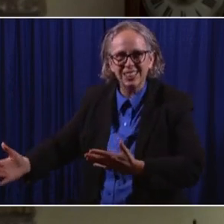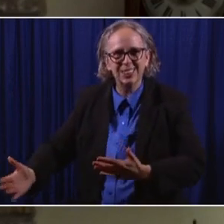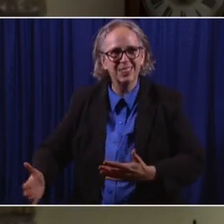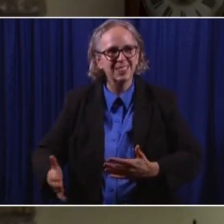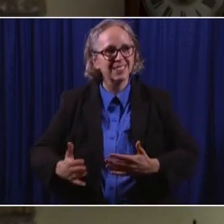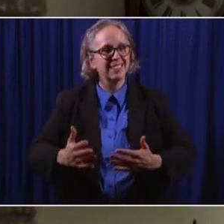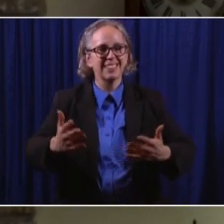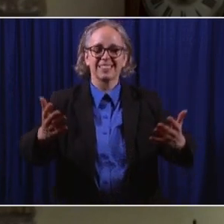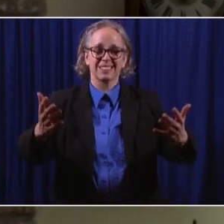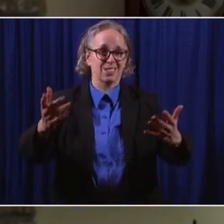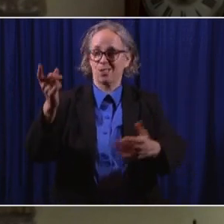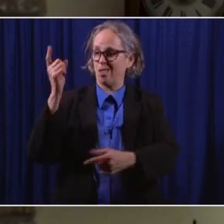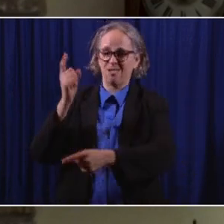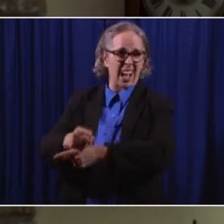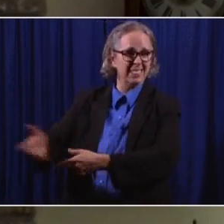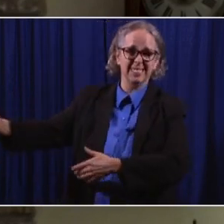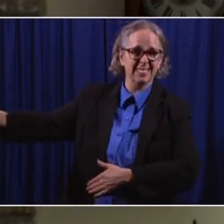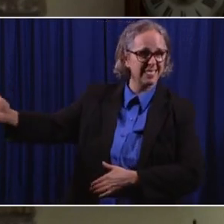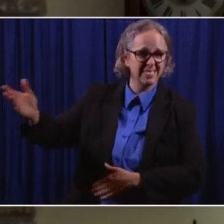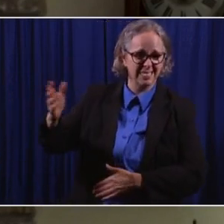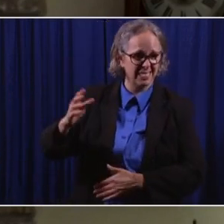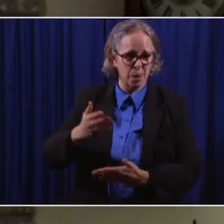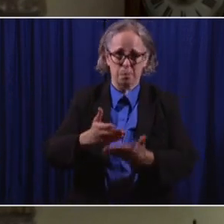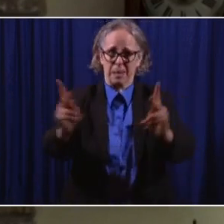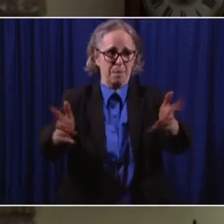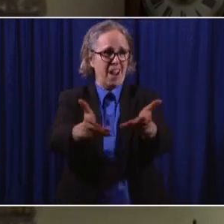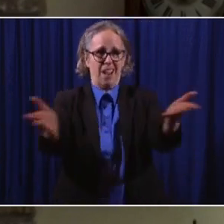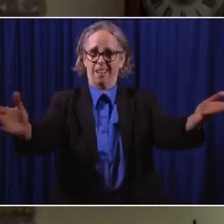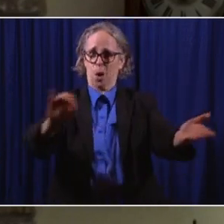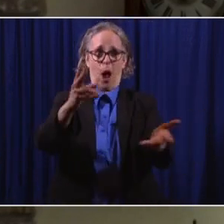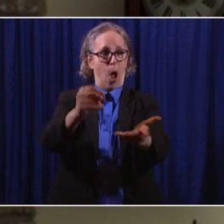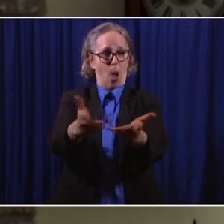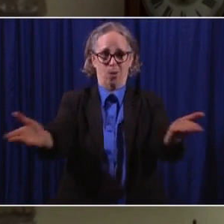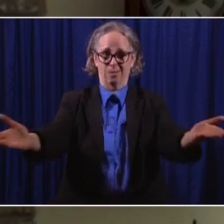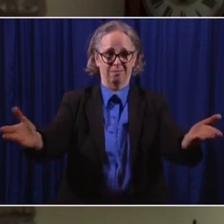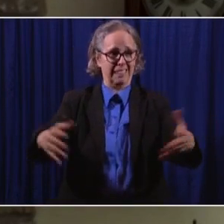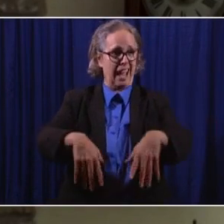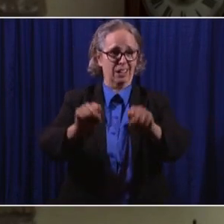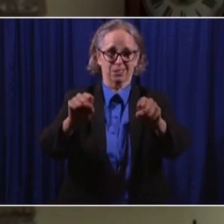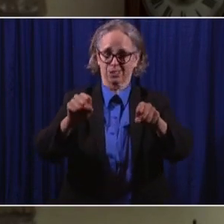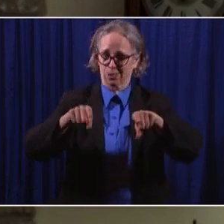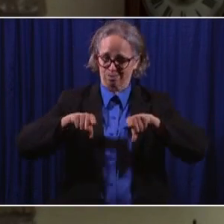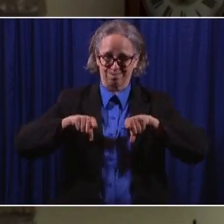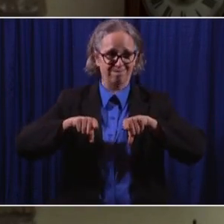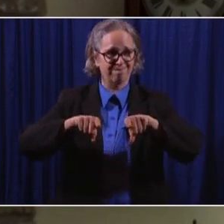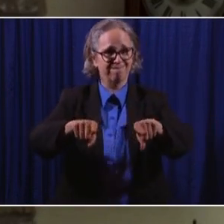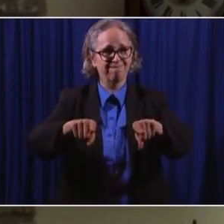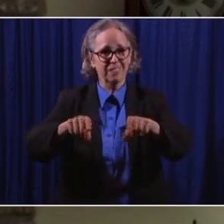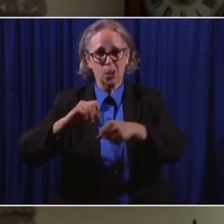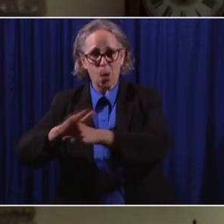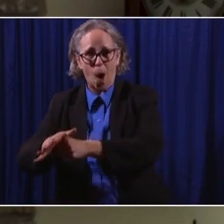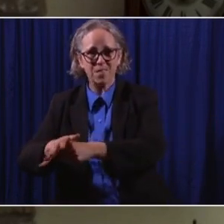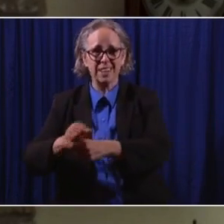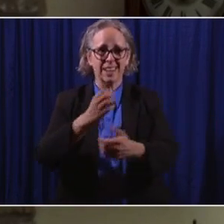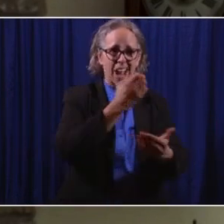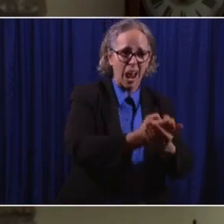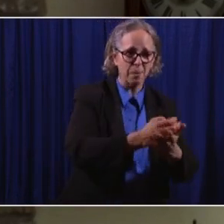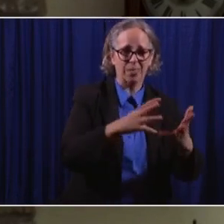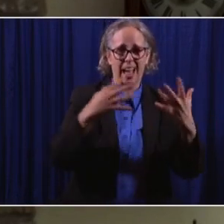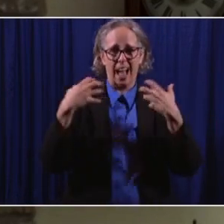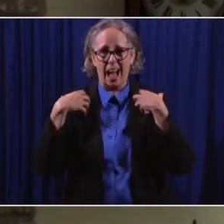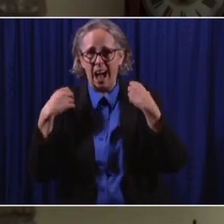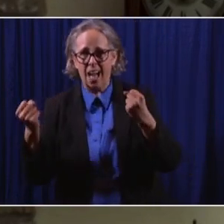people of the state of Ohio. We are doing two things at once. We are focused on health. We're focused on keeping people safe, and we're